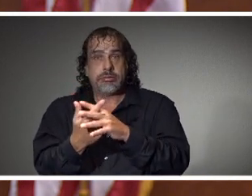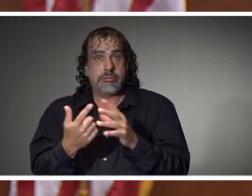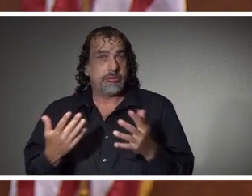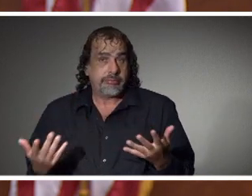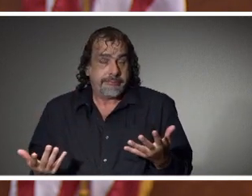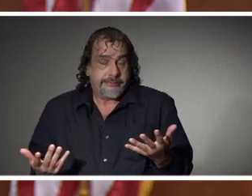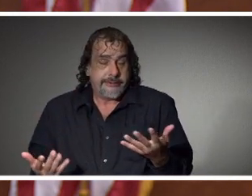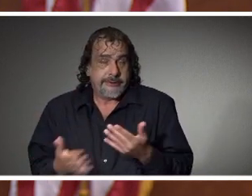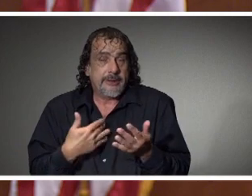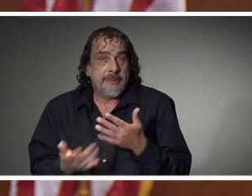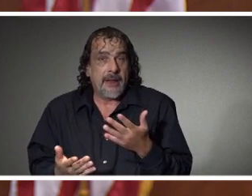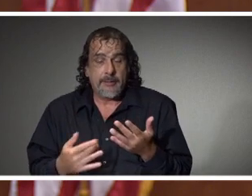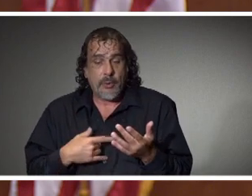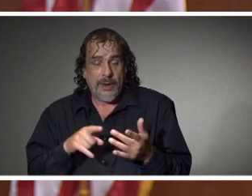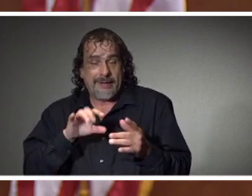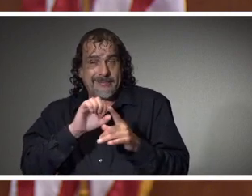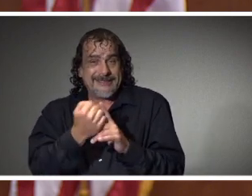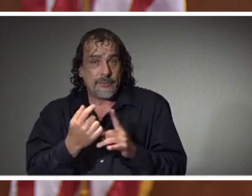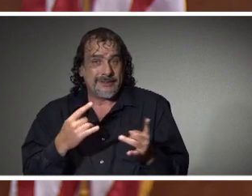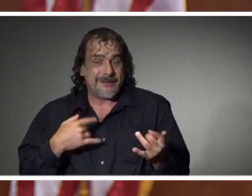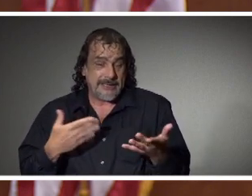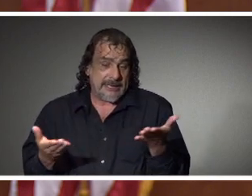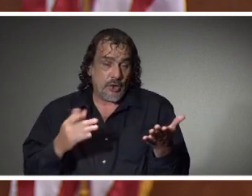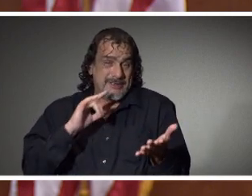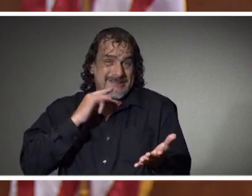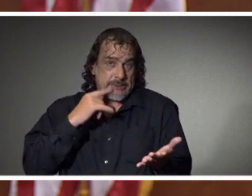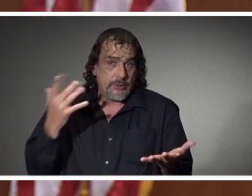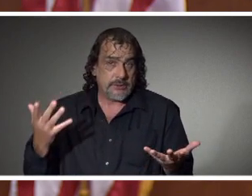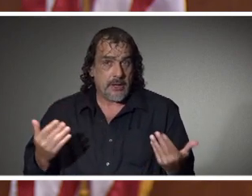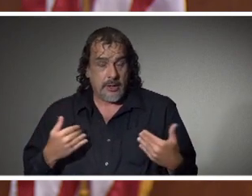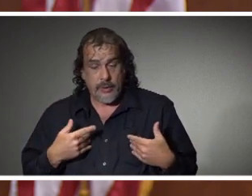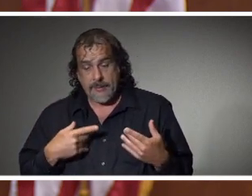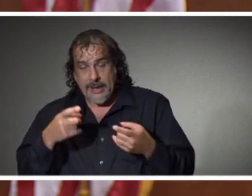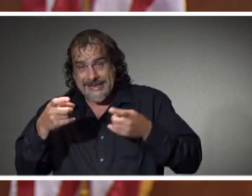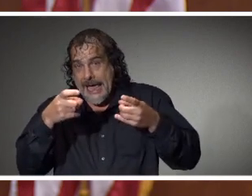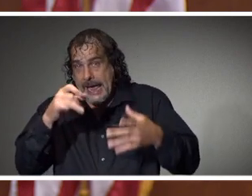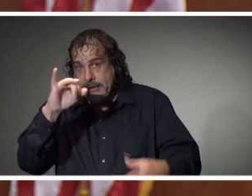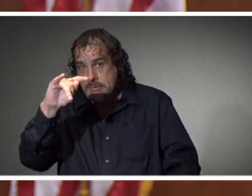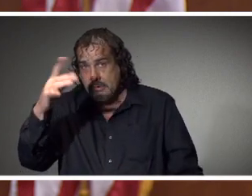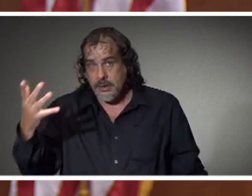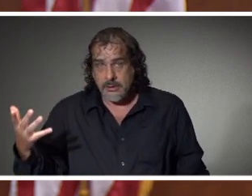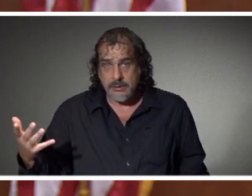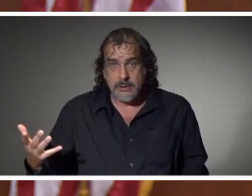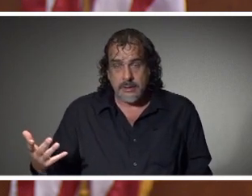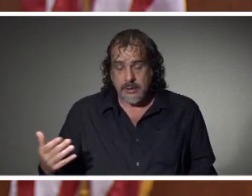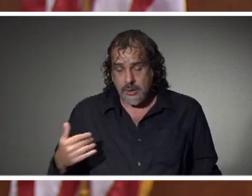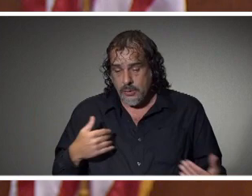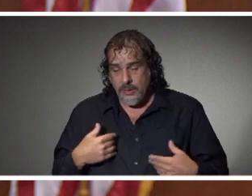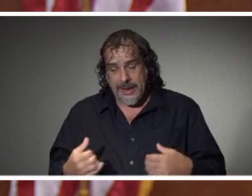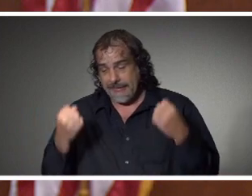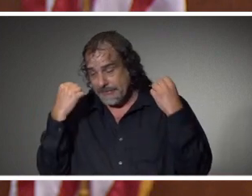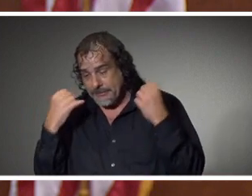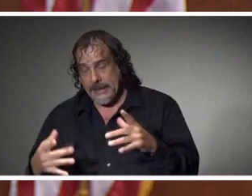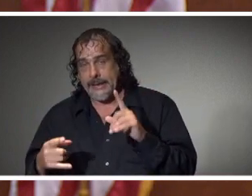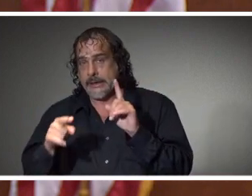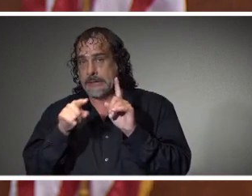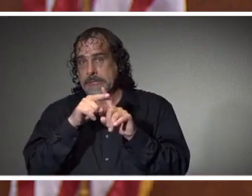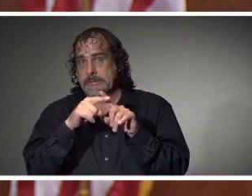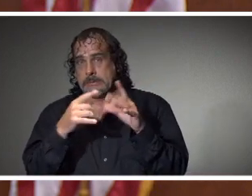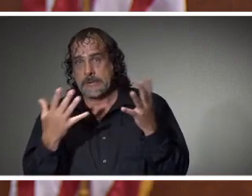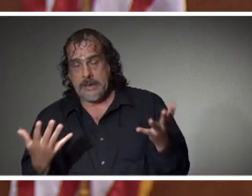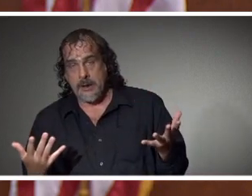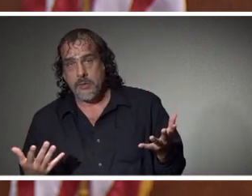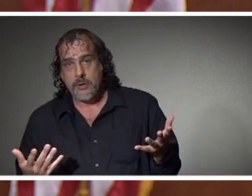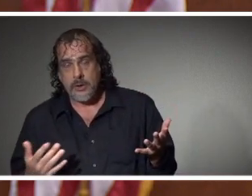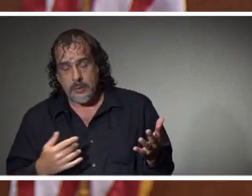with the situation at hand. And the situation at hand is that we have a large number of cases. We've got to deal